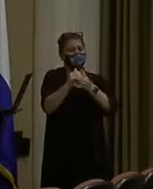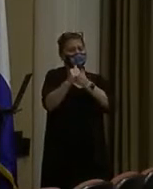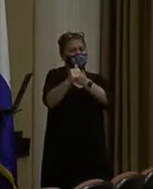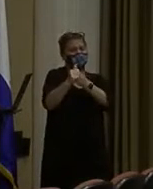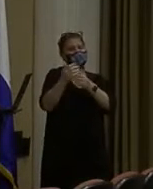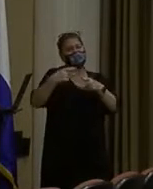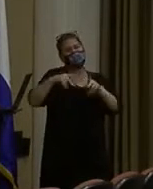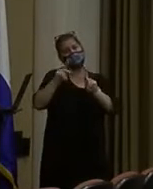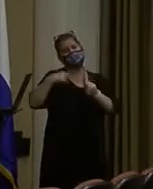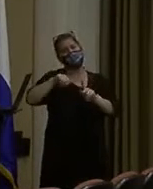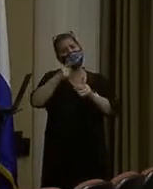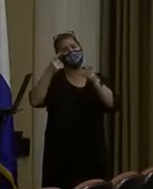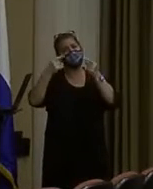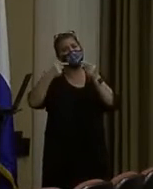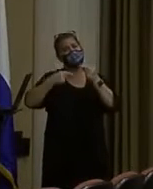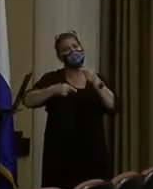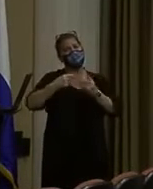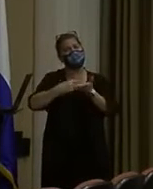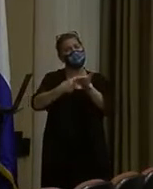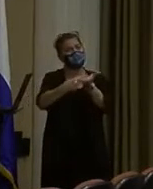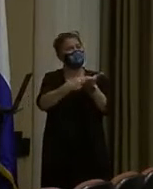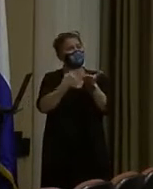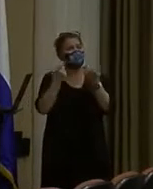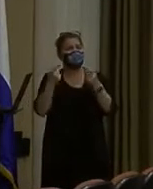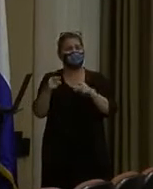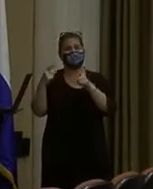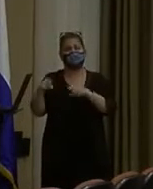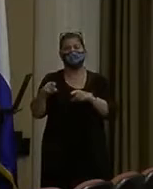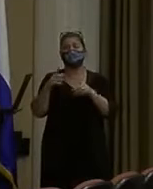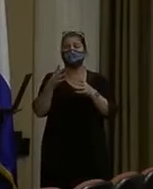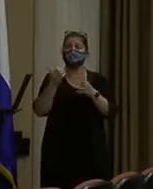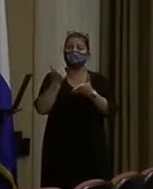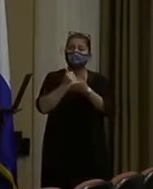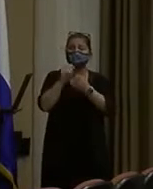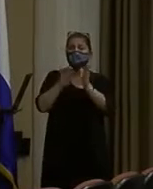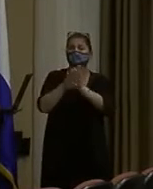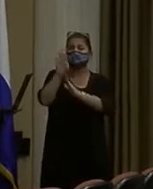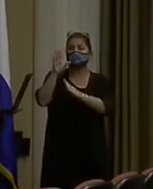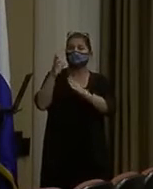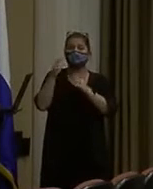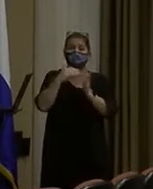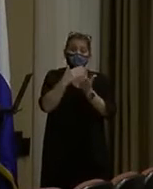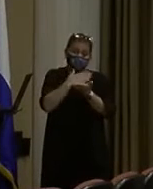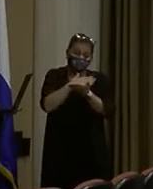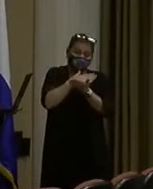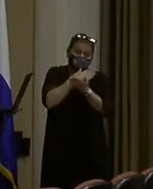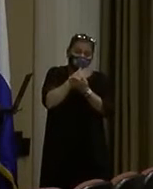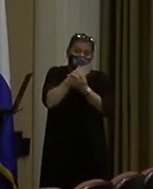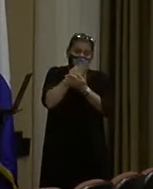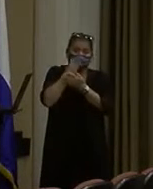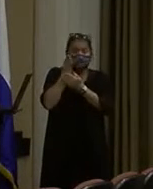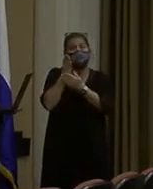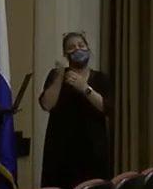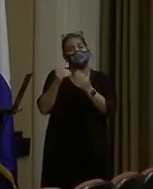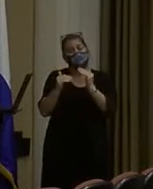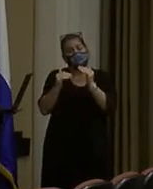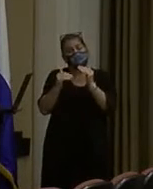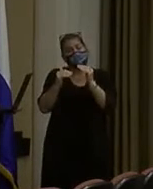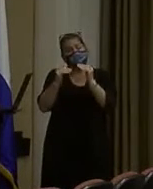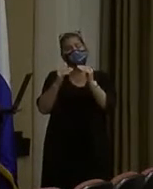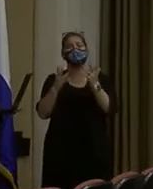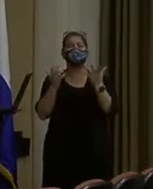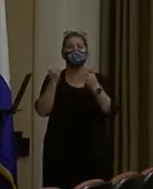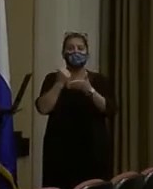these conversations to occur, and for helping to develop the solutions that will move that needle further, of health equity, that